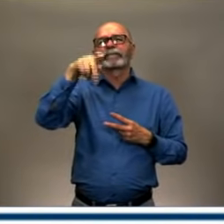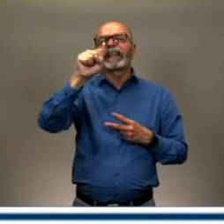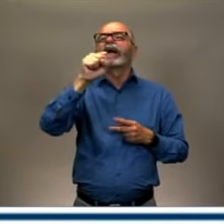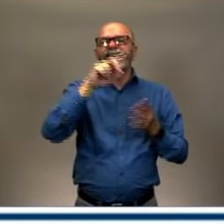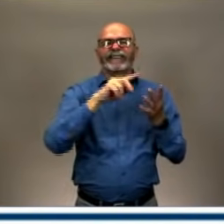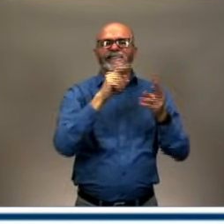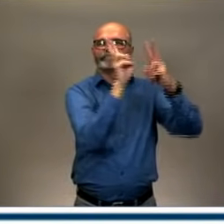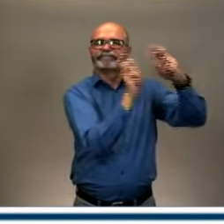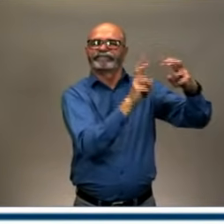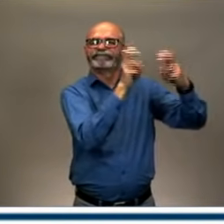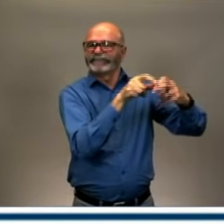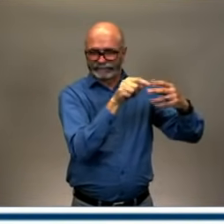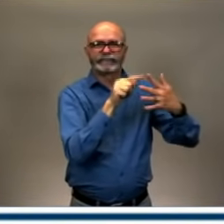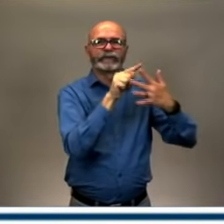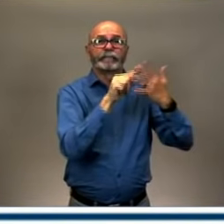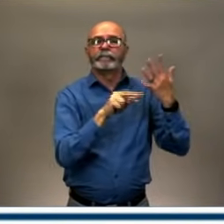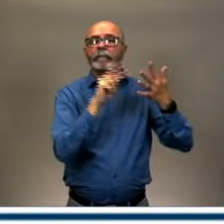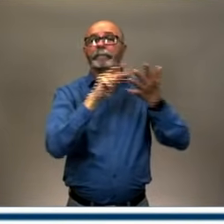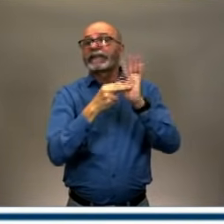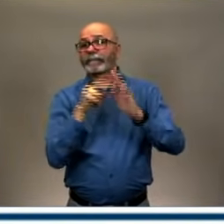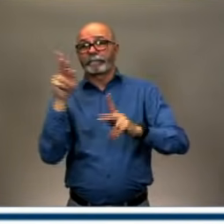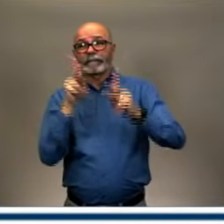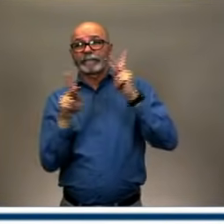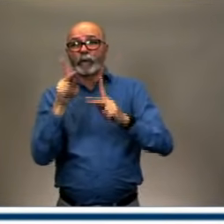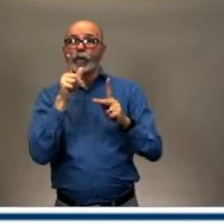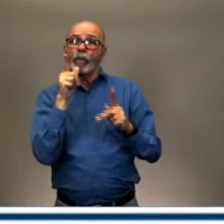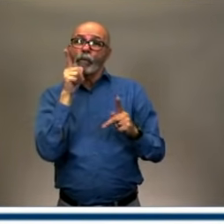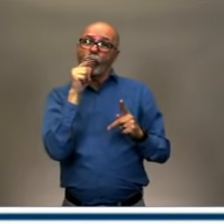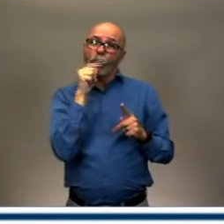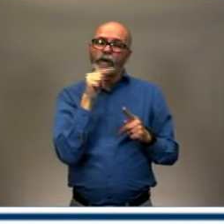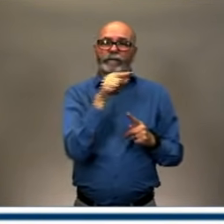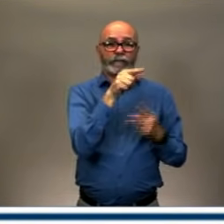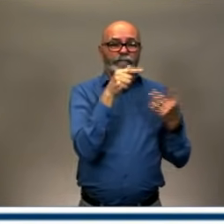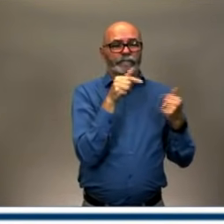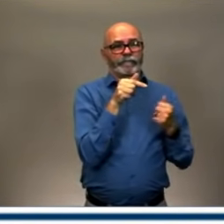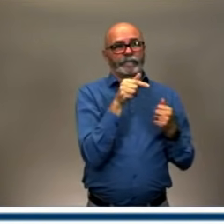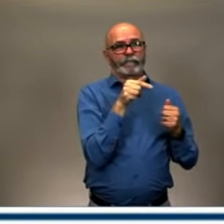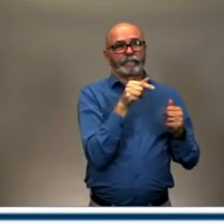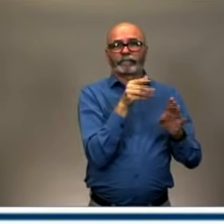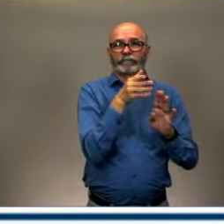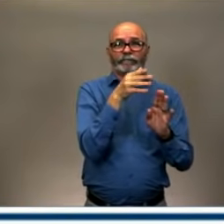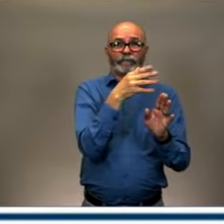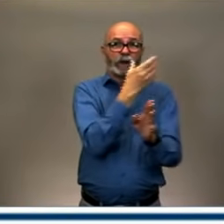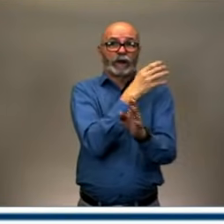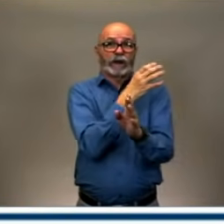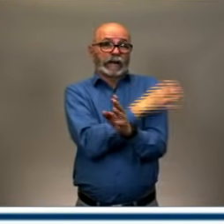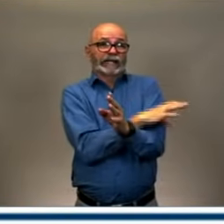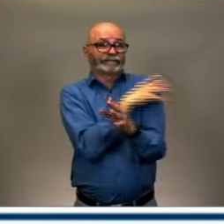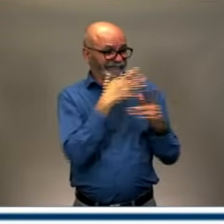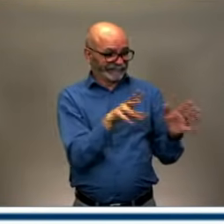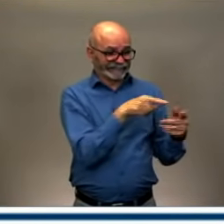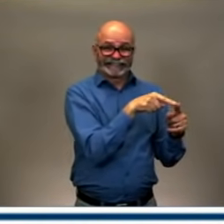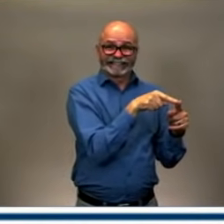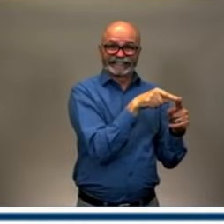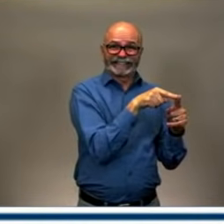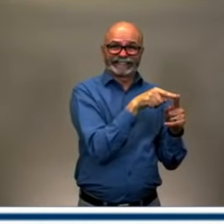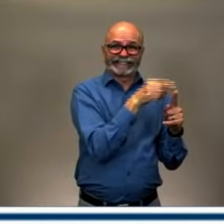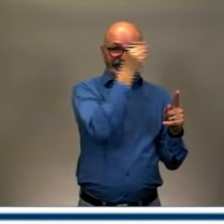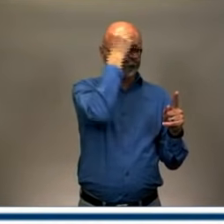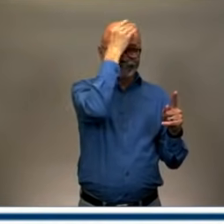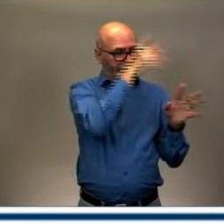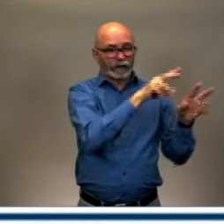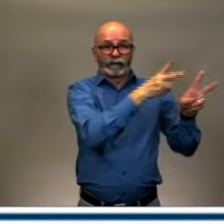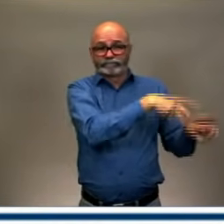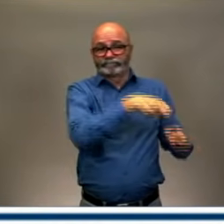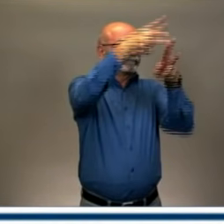they can ahead of their clinic, they can actually put a lot of information in, and when they come to the